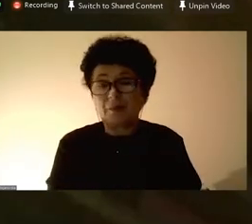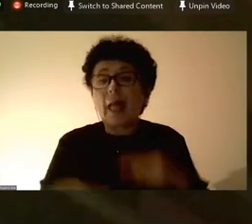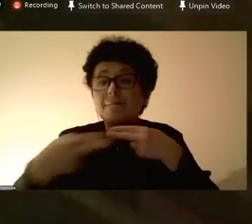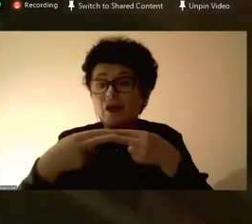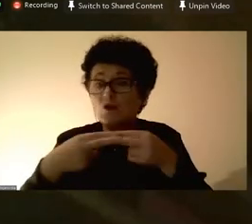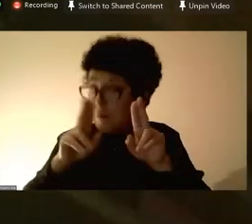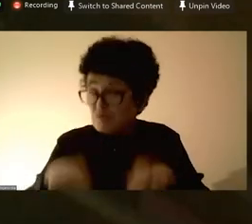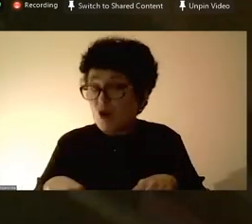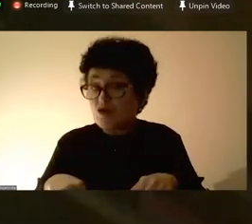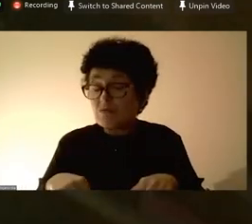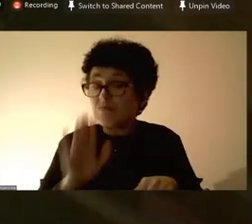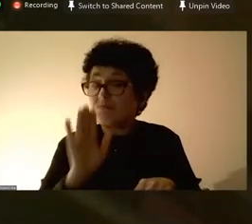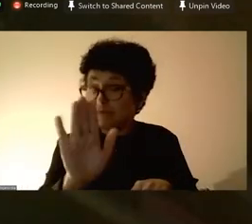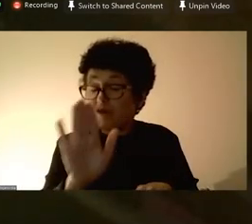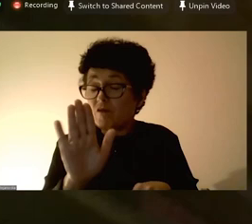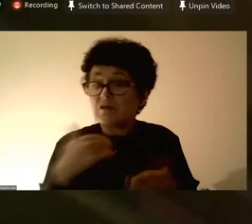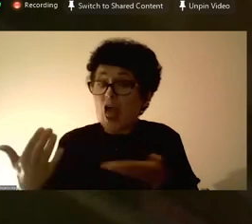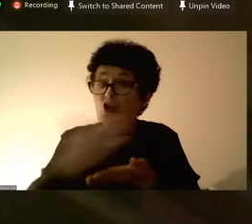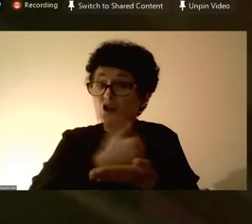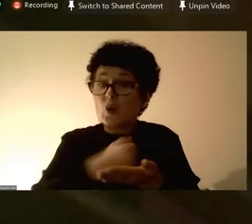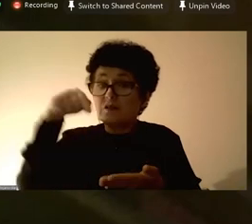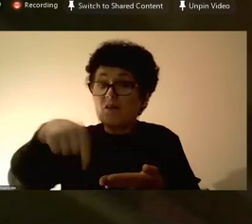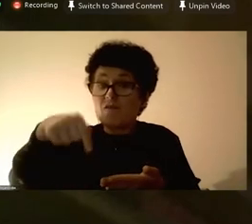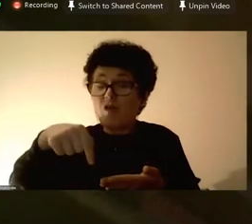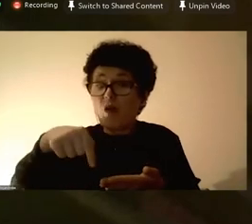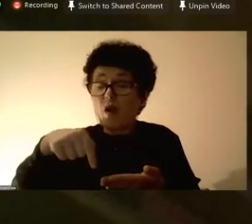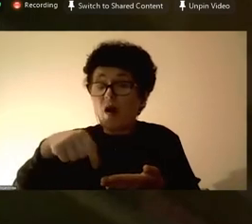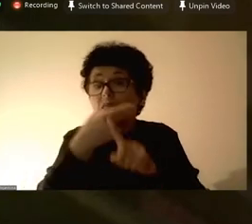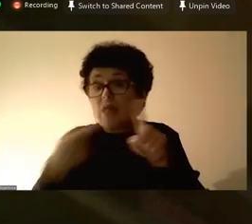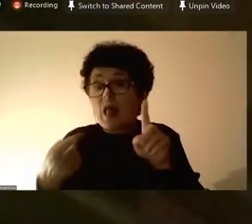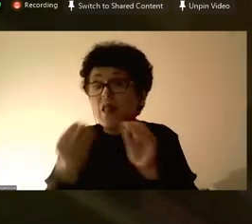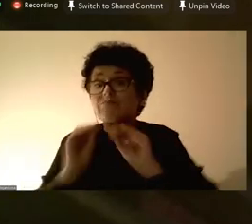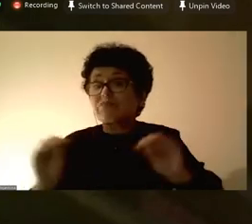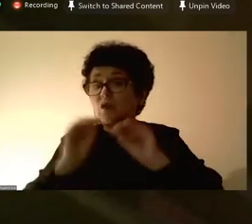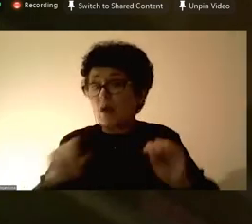education, these discussion plates are there already.